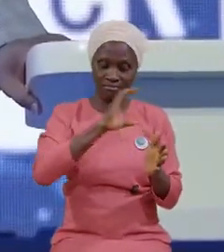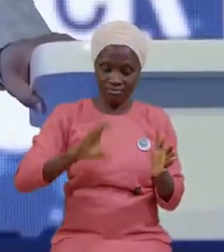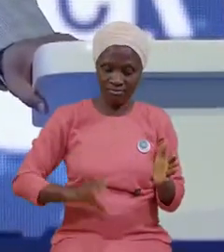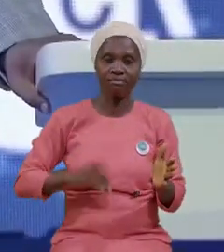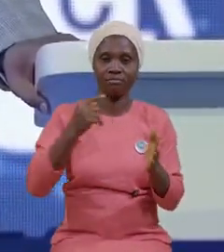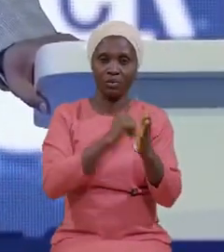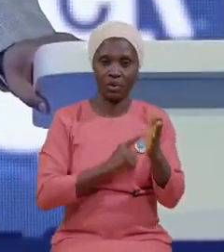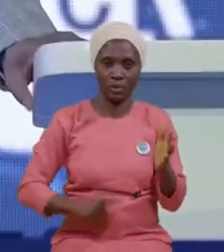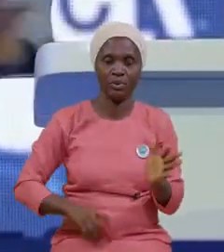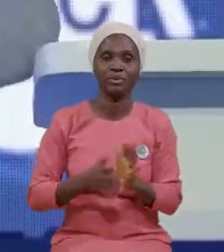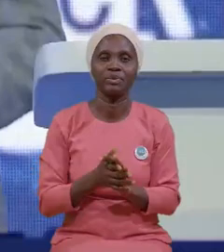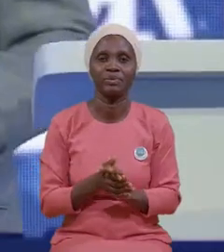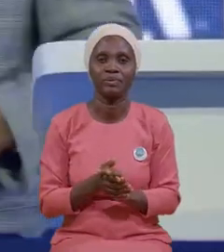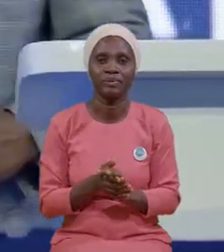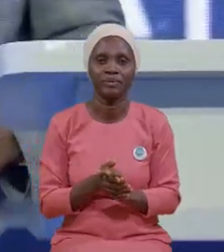Lord.